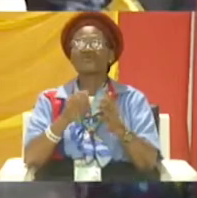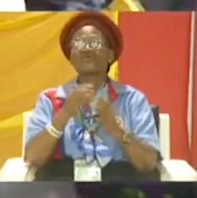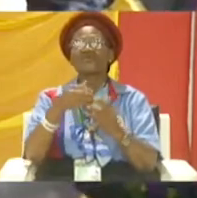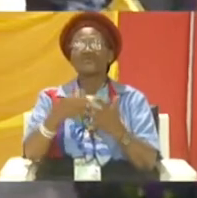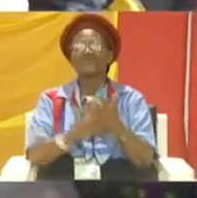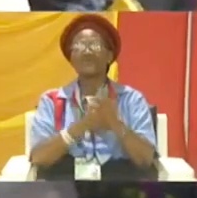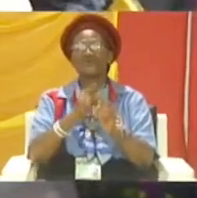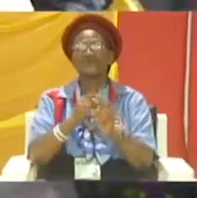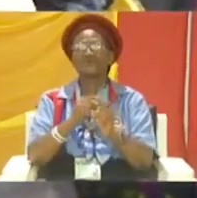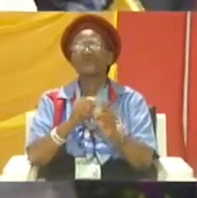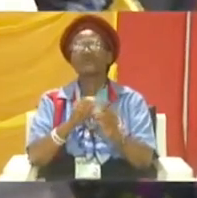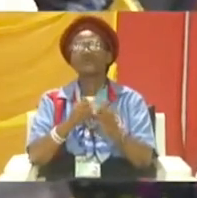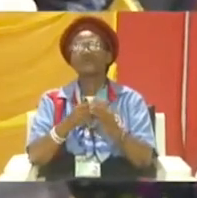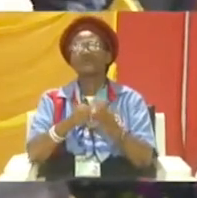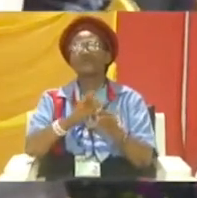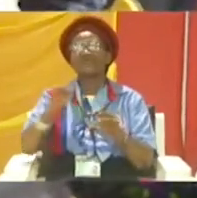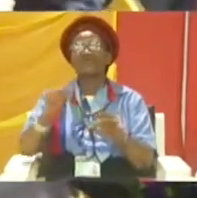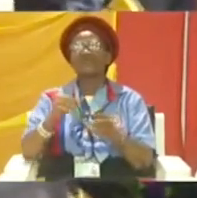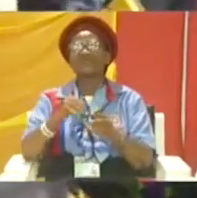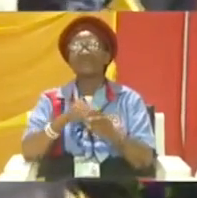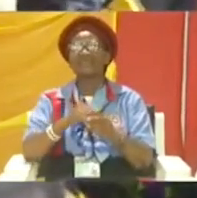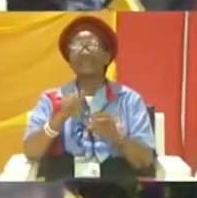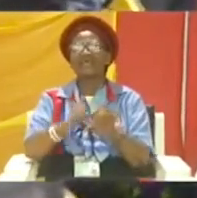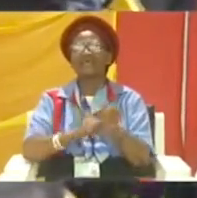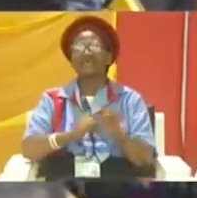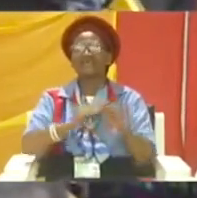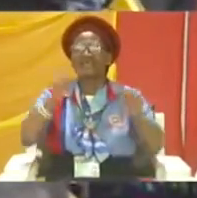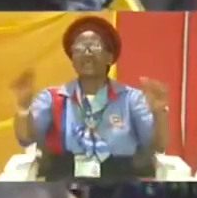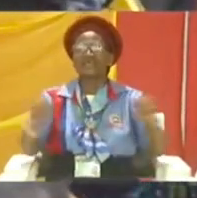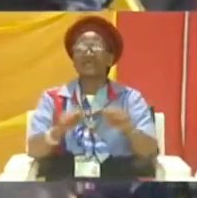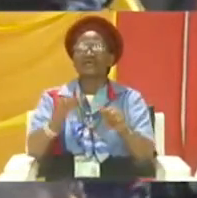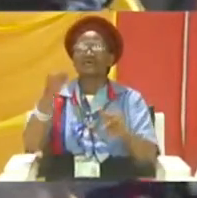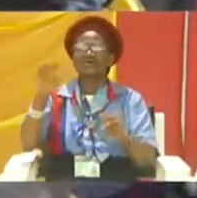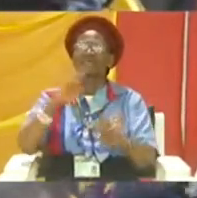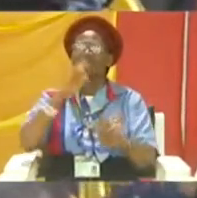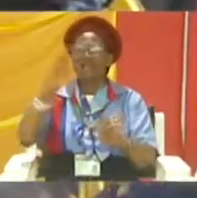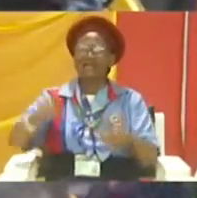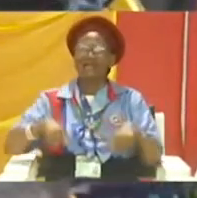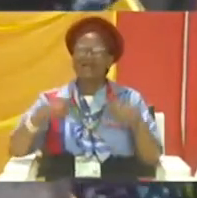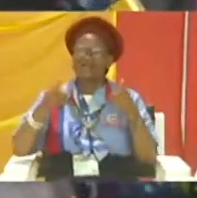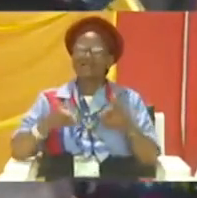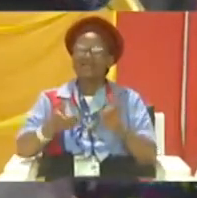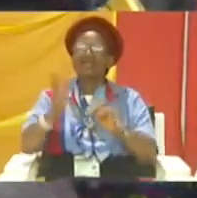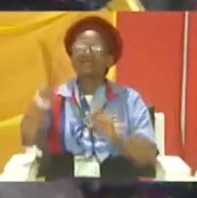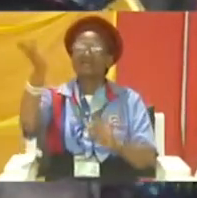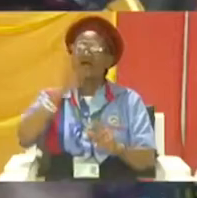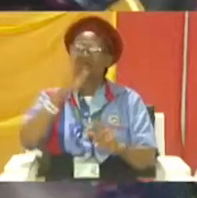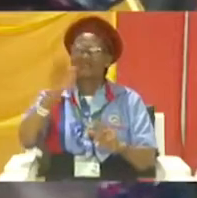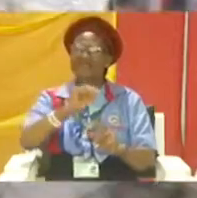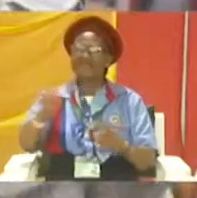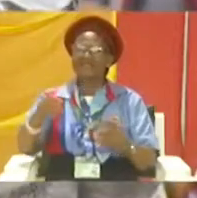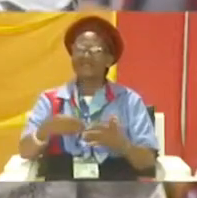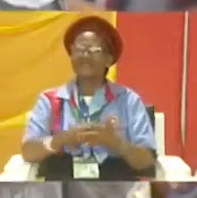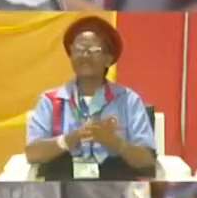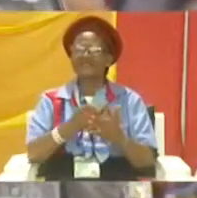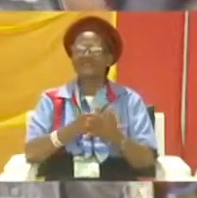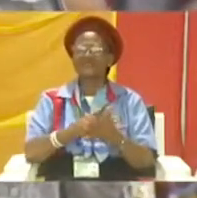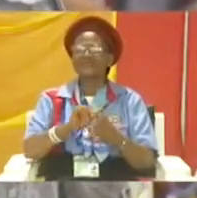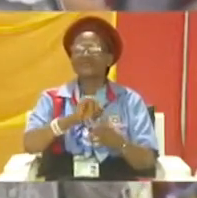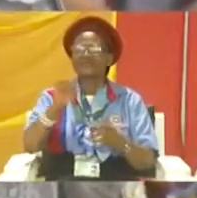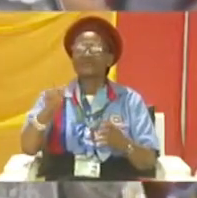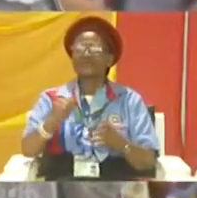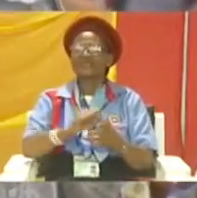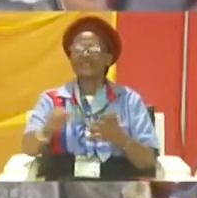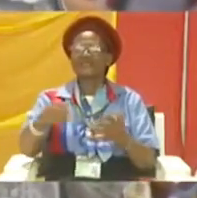beginning. In every area of their lives, let there be a new beginning. A